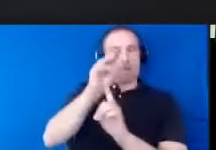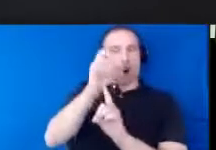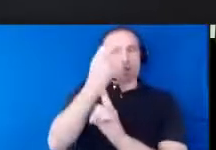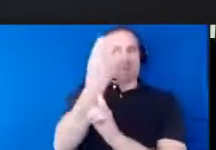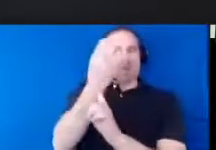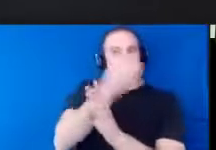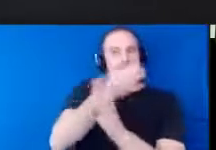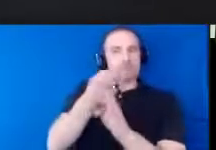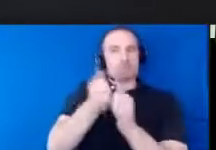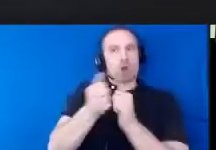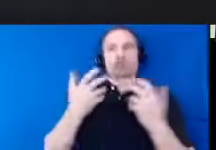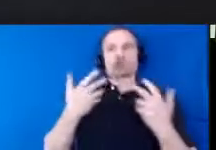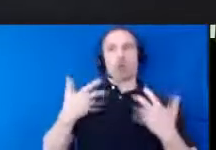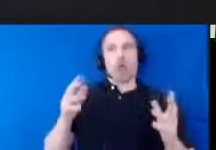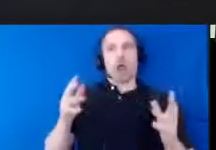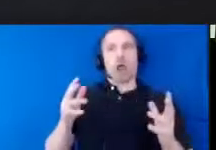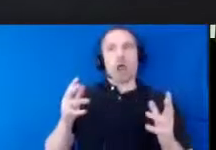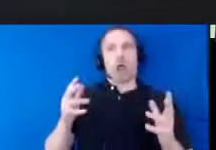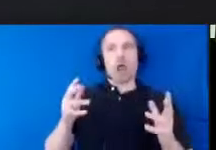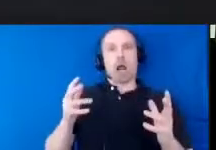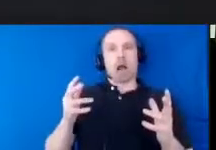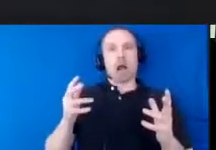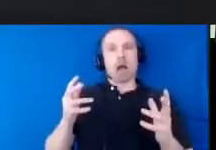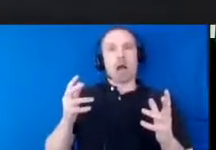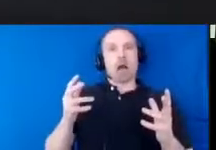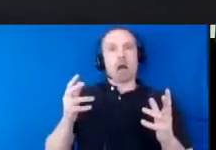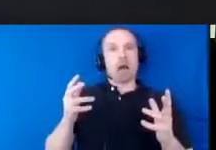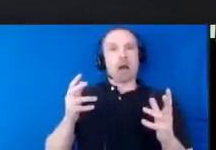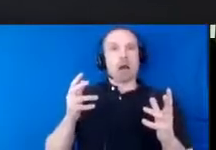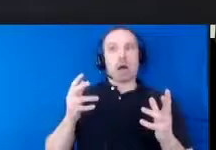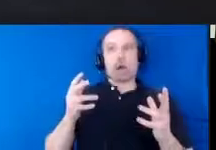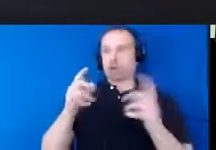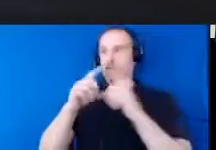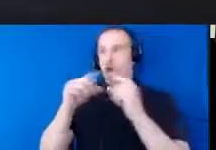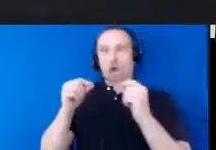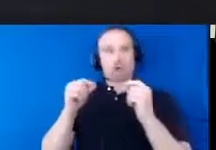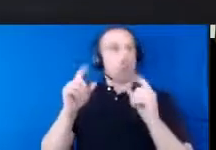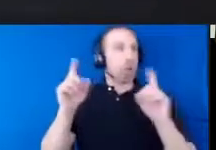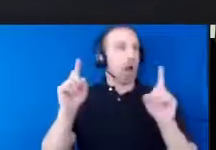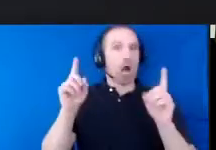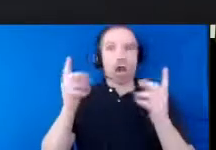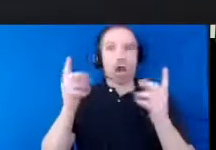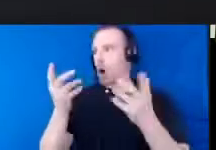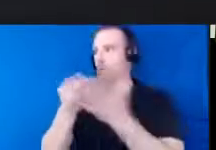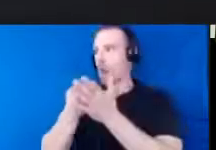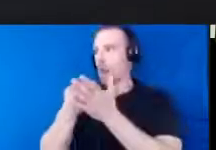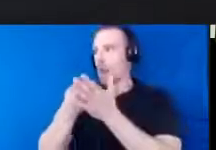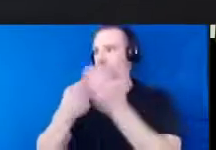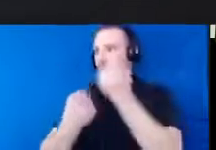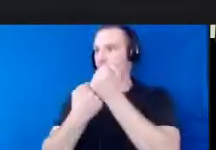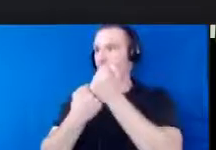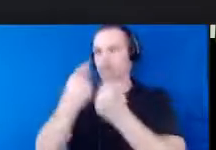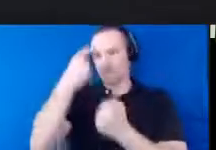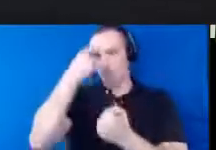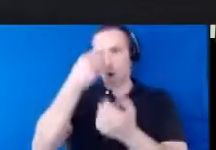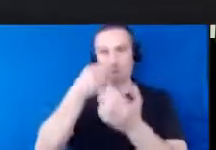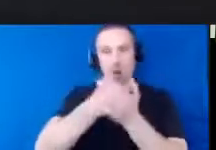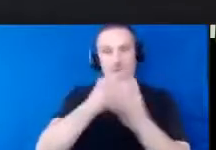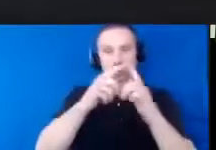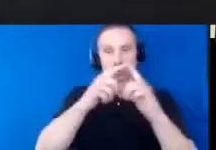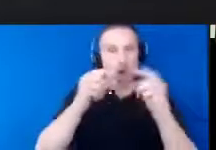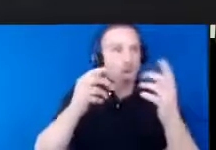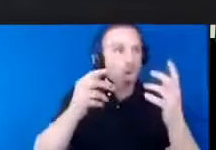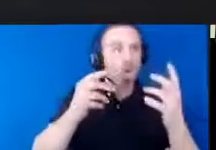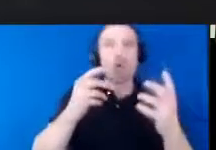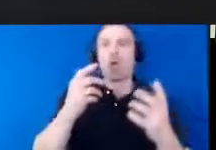not an additional lapse in coverage for the checks. So passage by the 14th, they want to keep unemployment